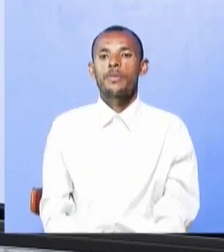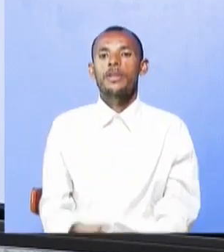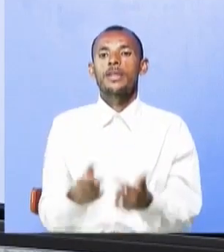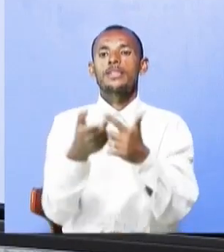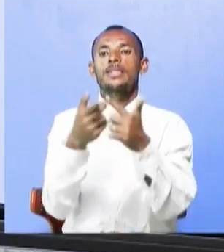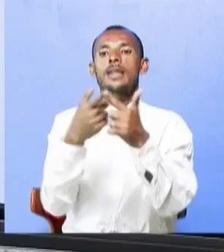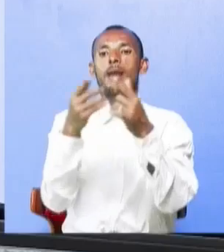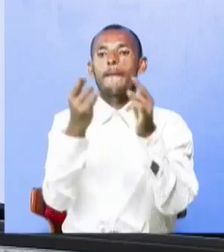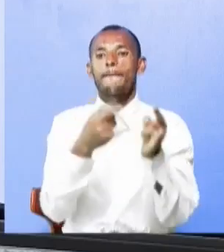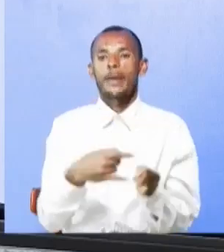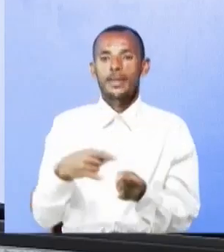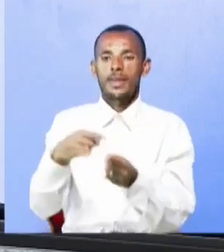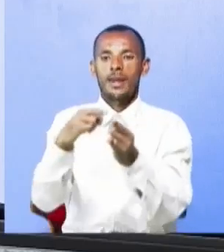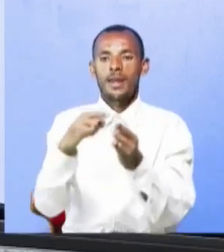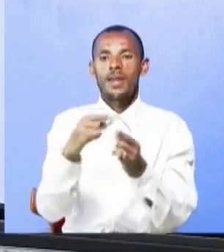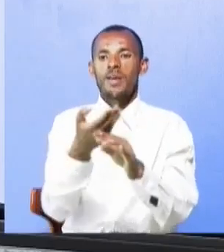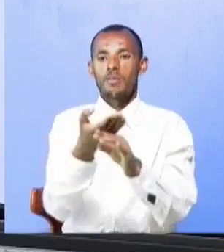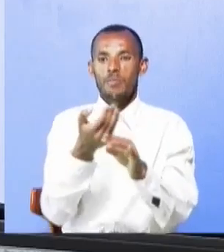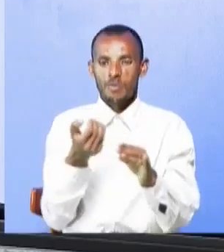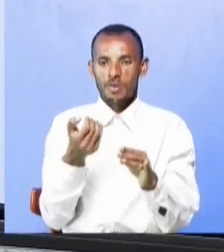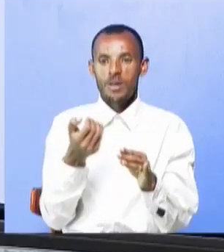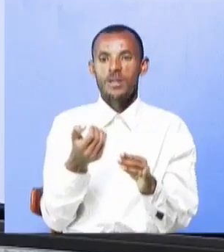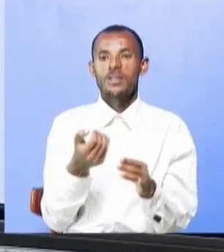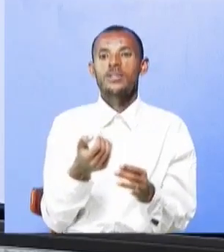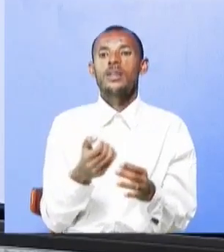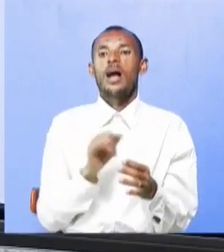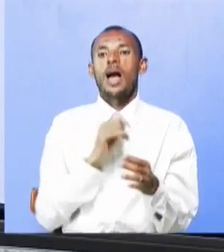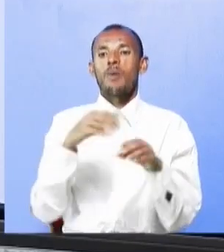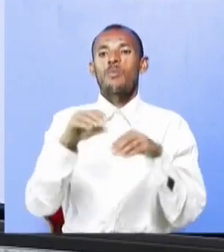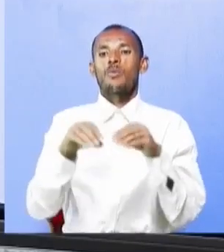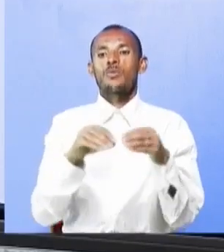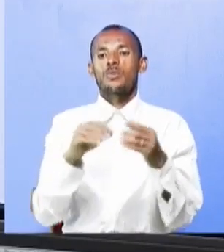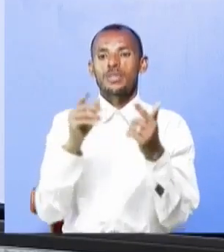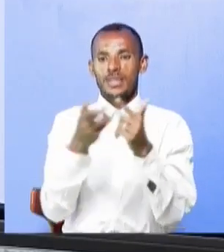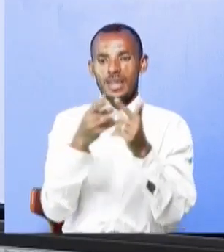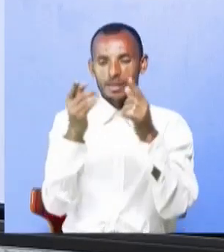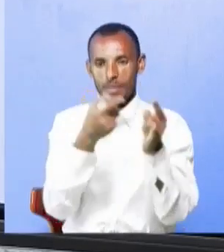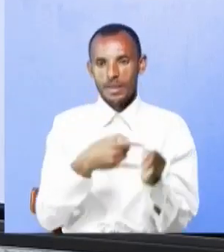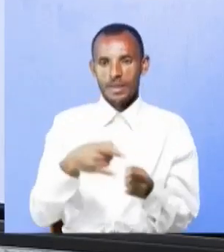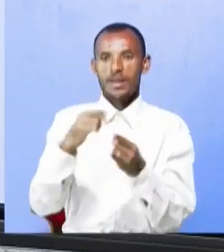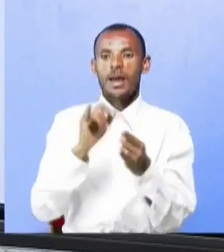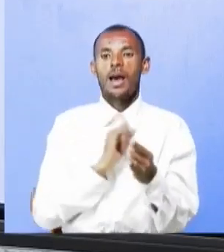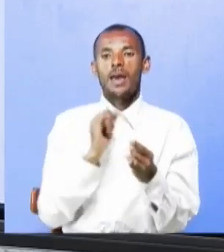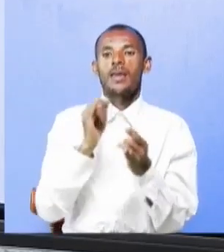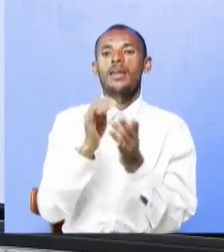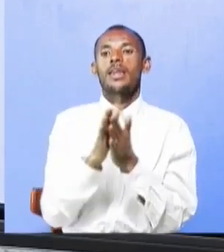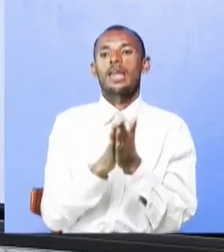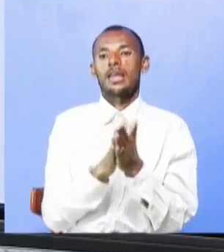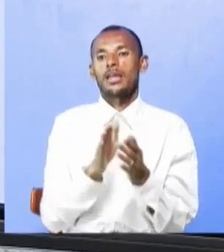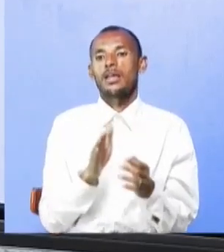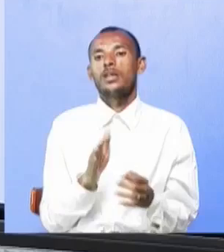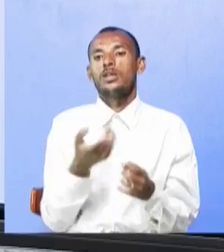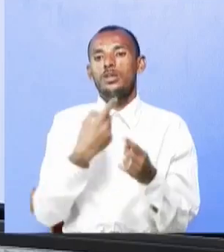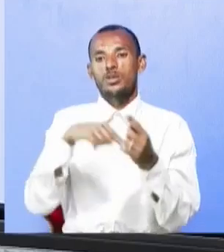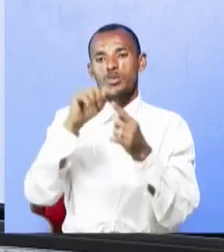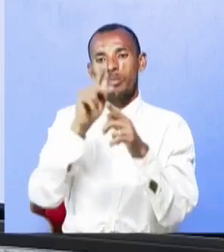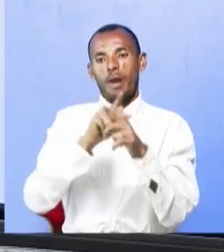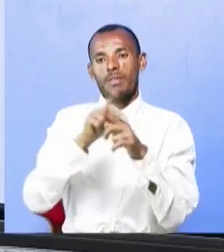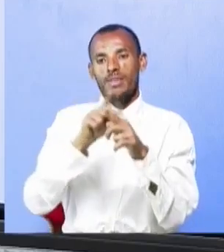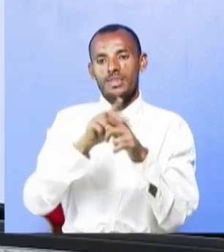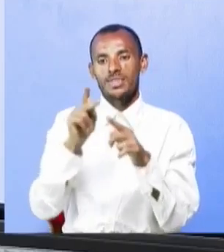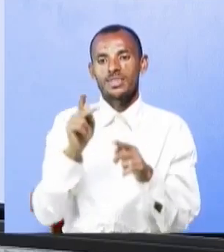second method, but before I move to the second method, I need you to